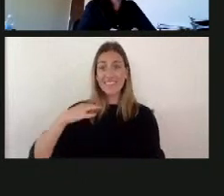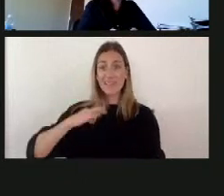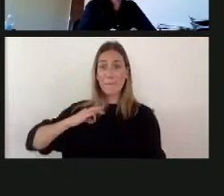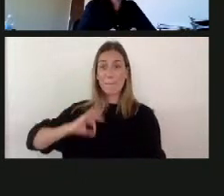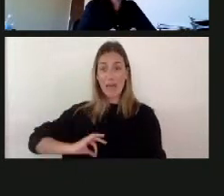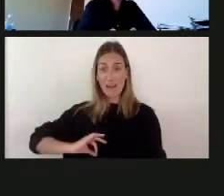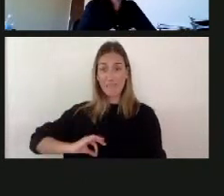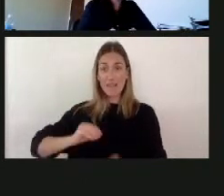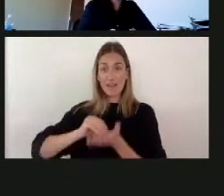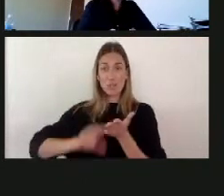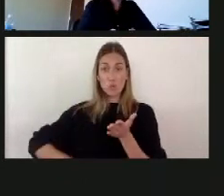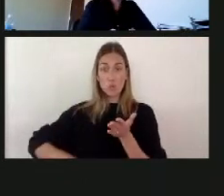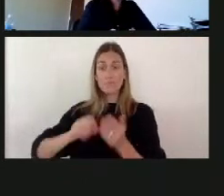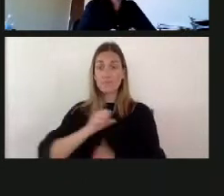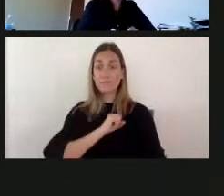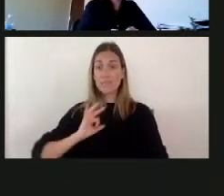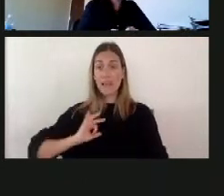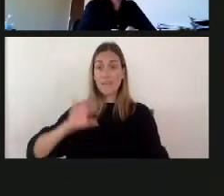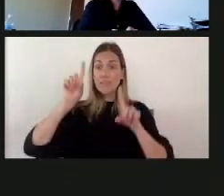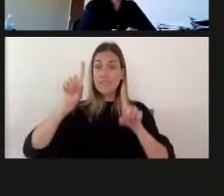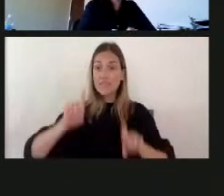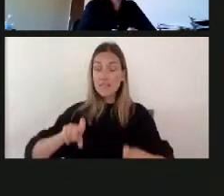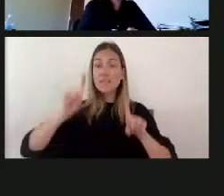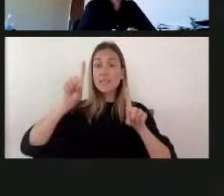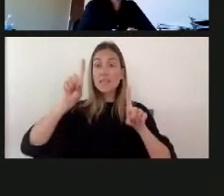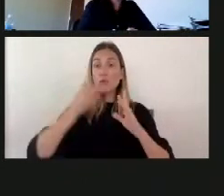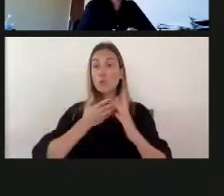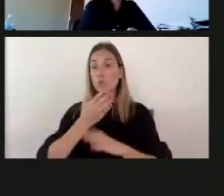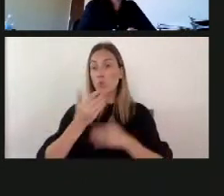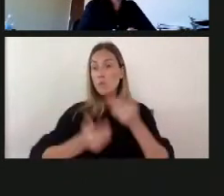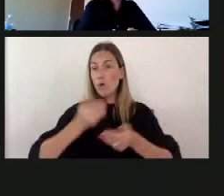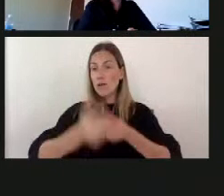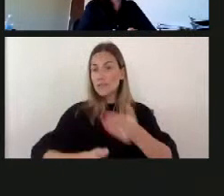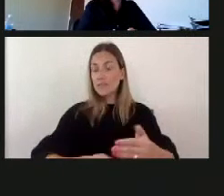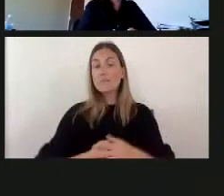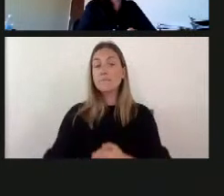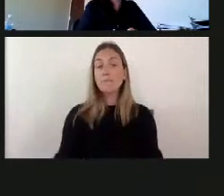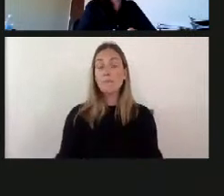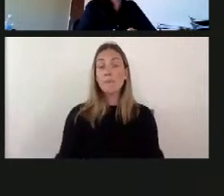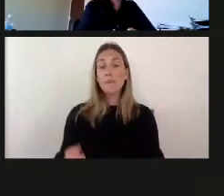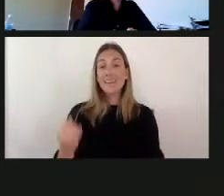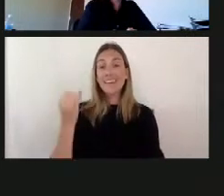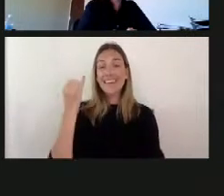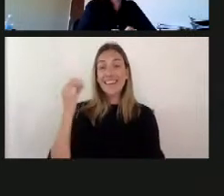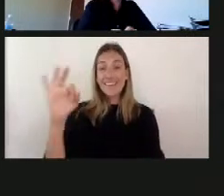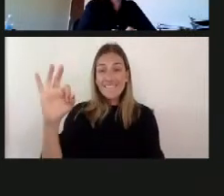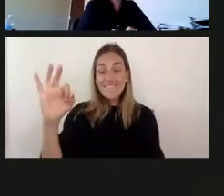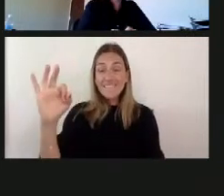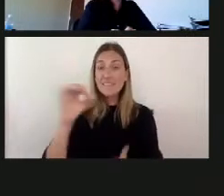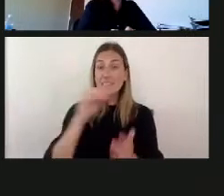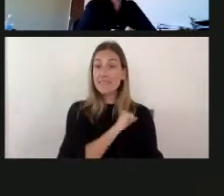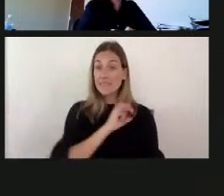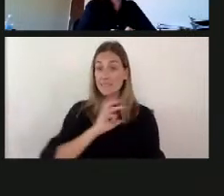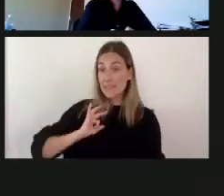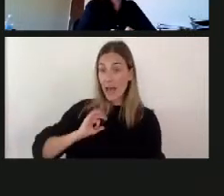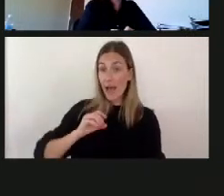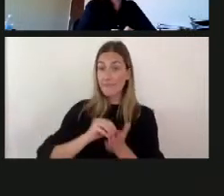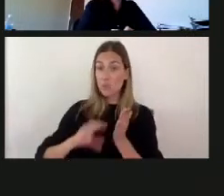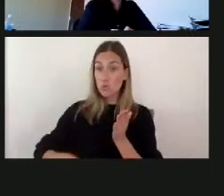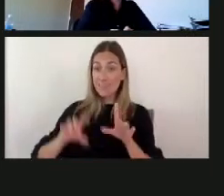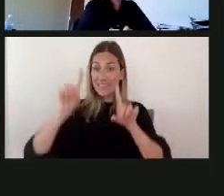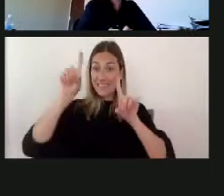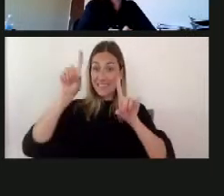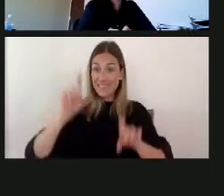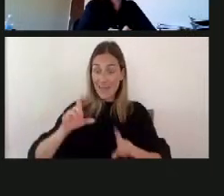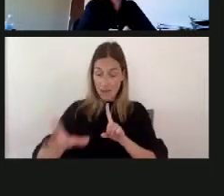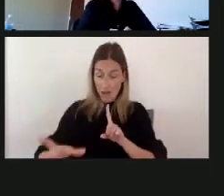students and our staff testing through our process. If staff members or students test positive and